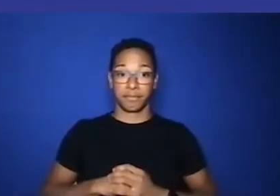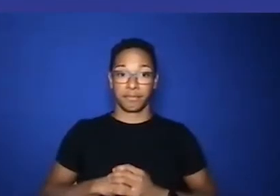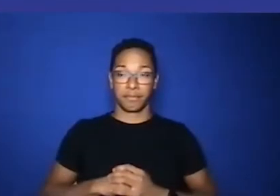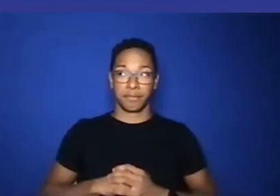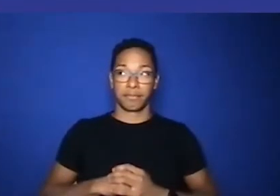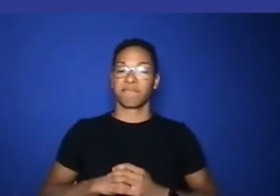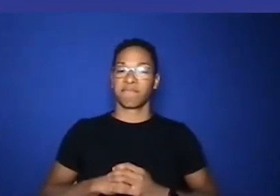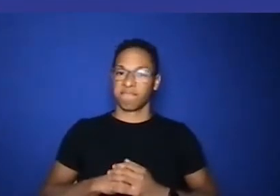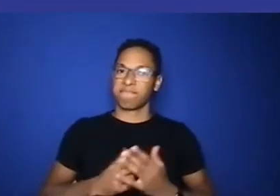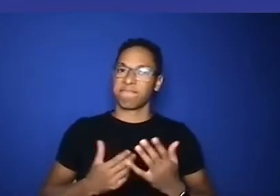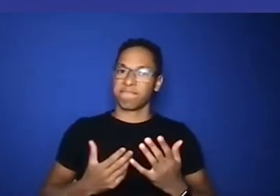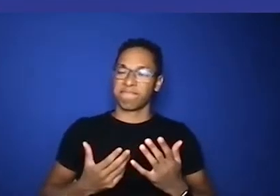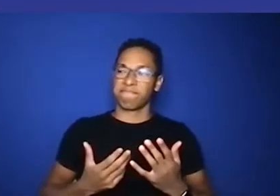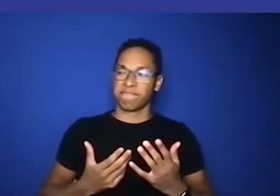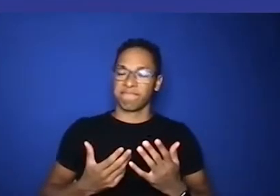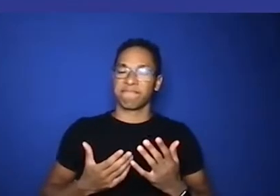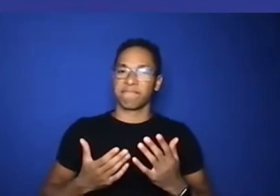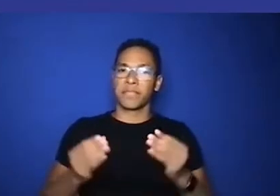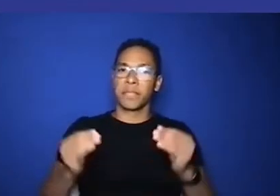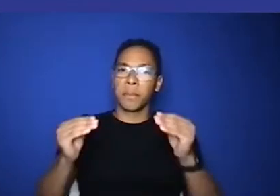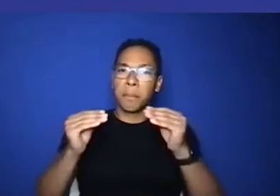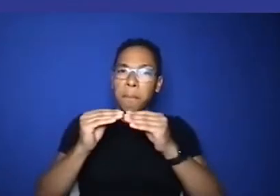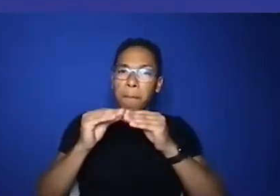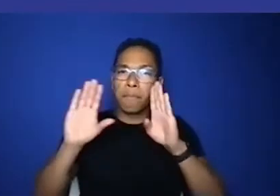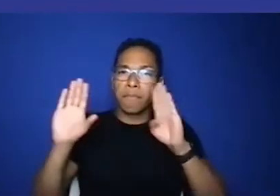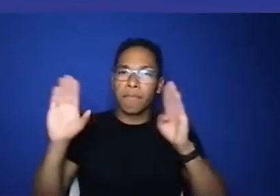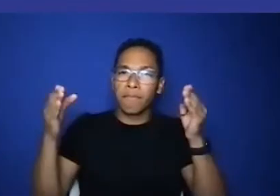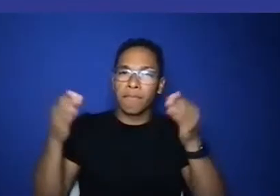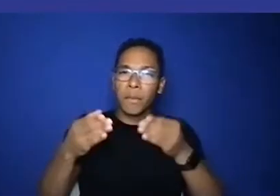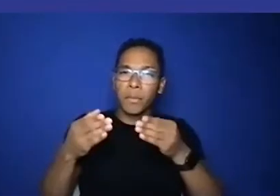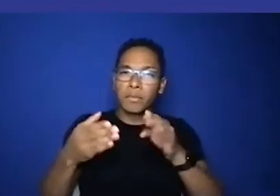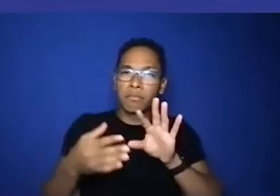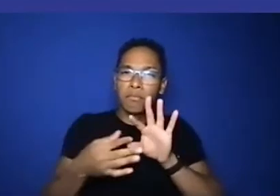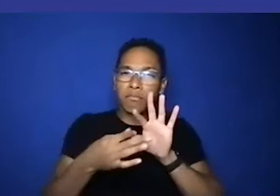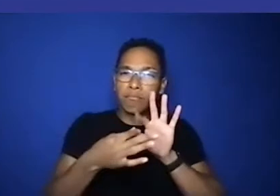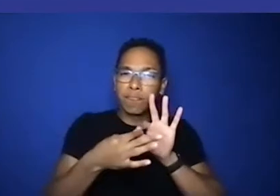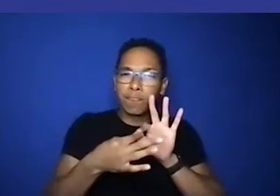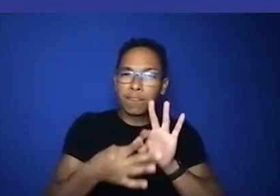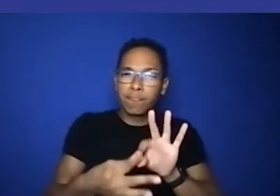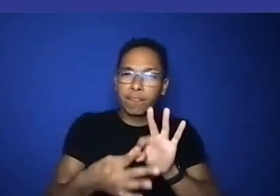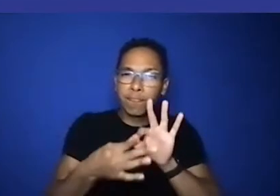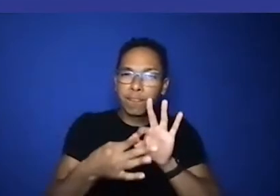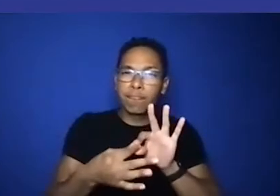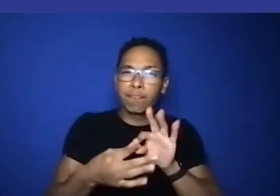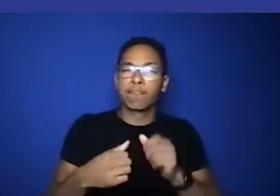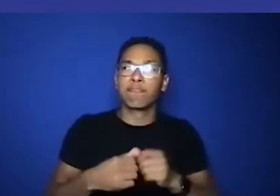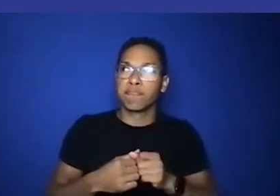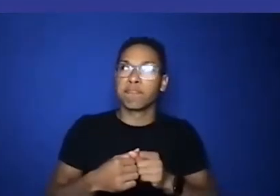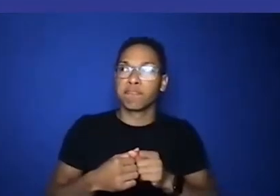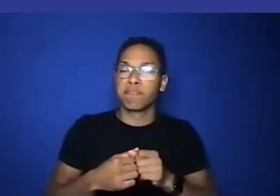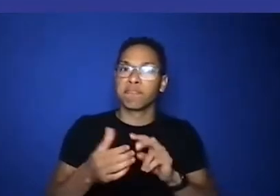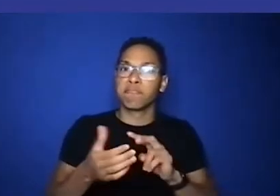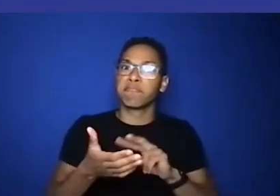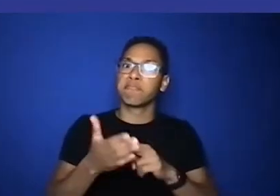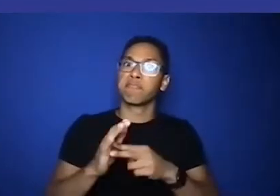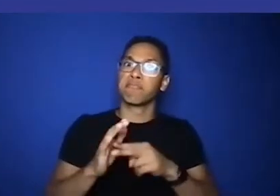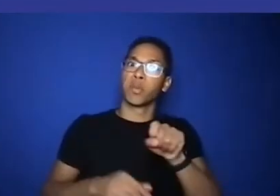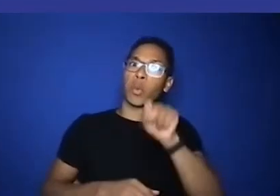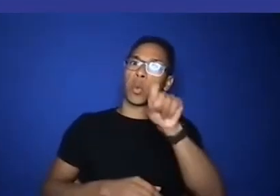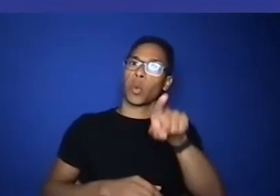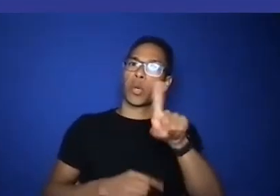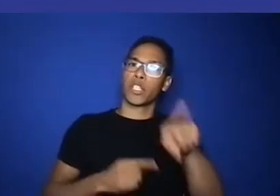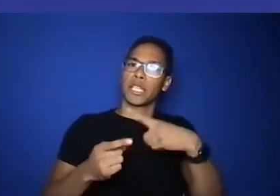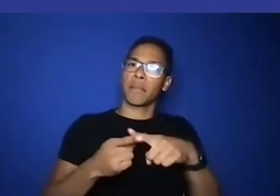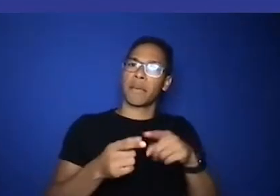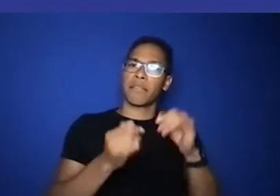there is, and in a focus on relationship, there is also a question about the challenge of individualism, right?